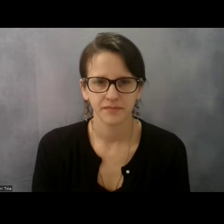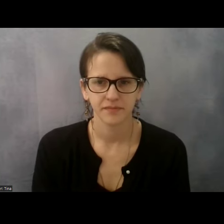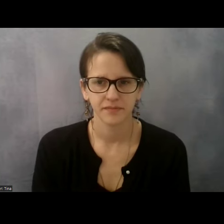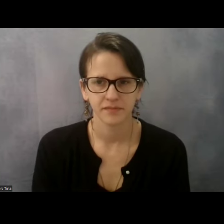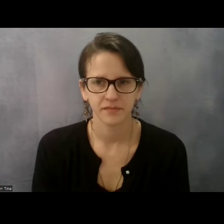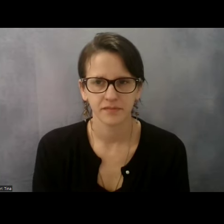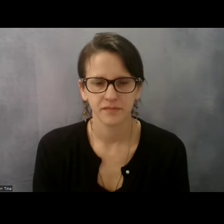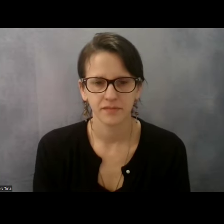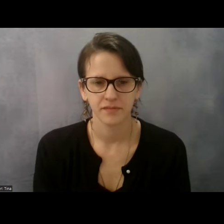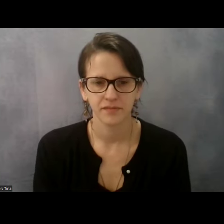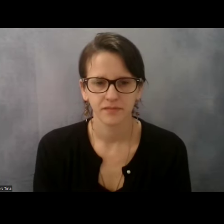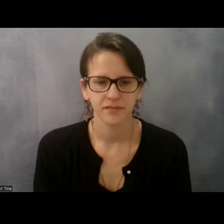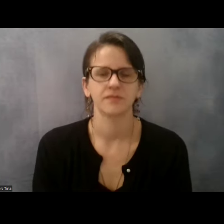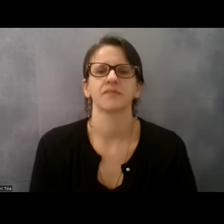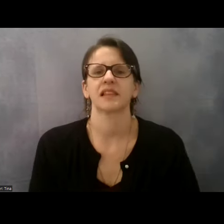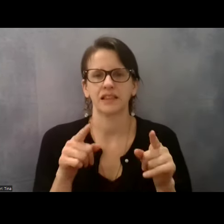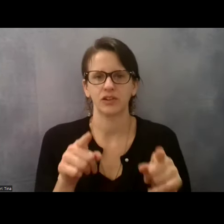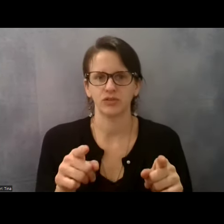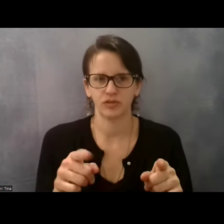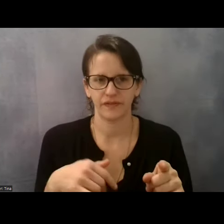No, there it is.